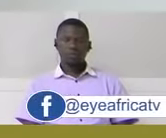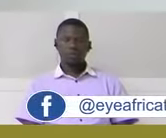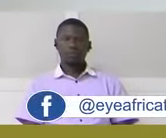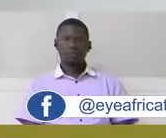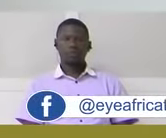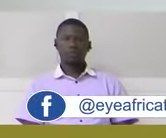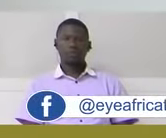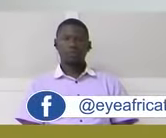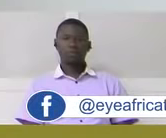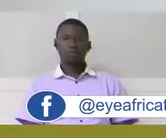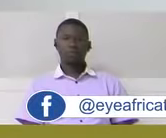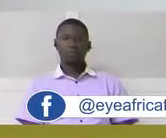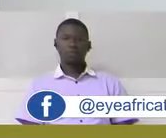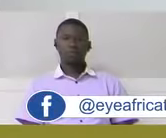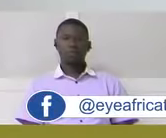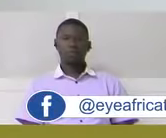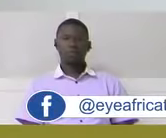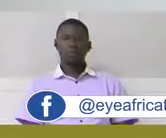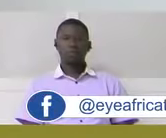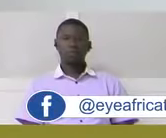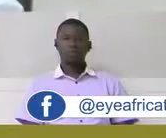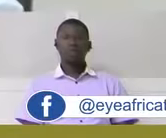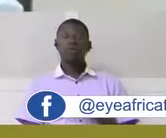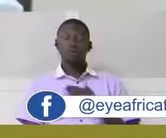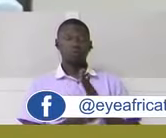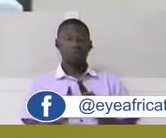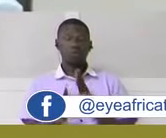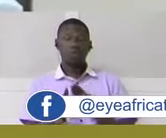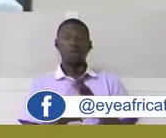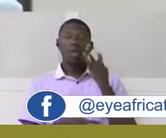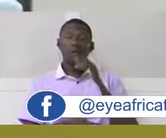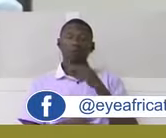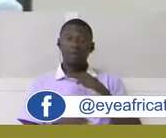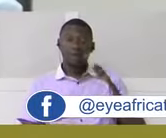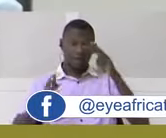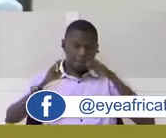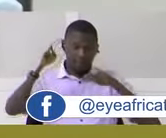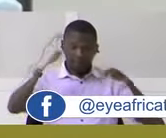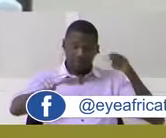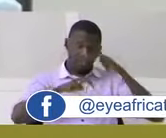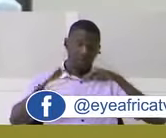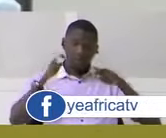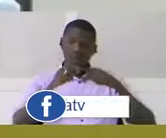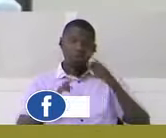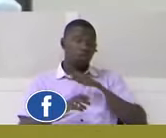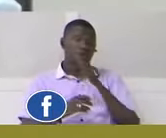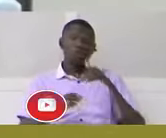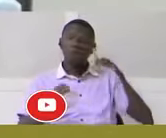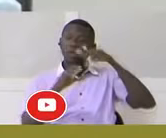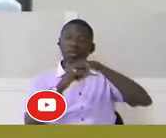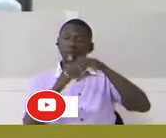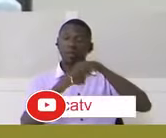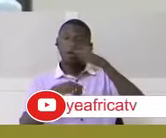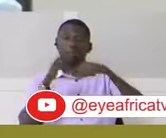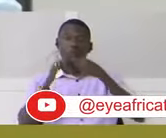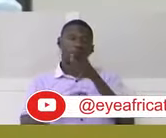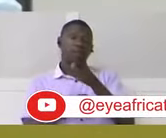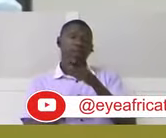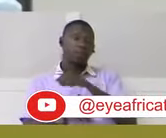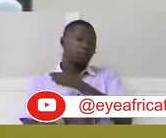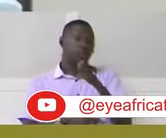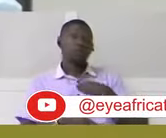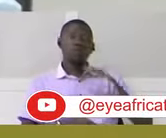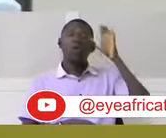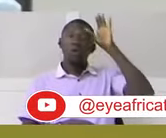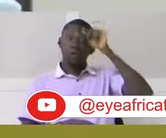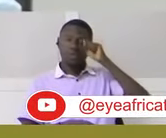duko kono. So therefore, if the investigations does not incorporate that, they should understand